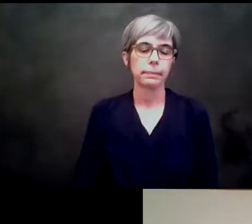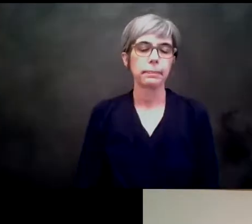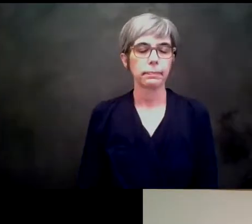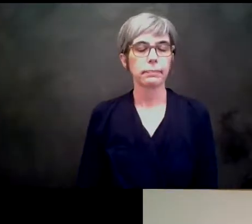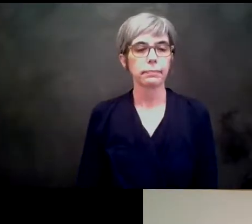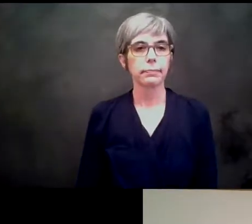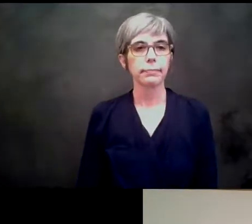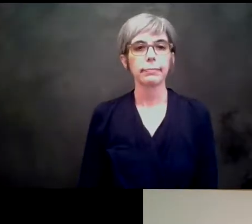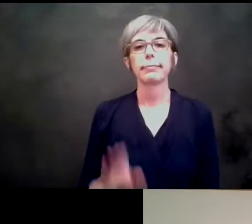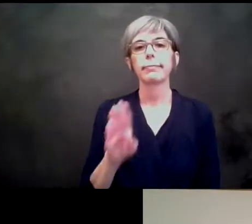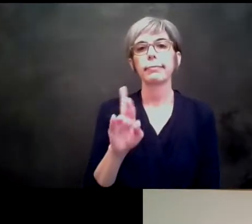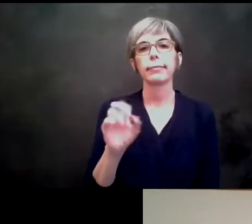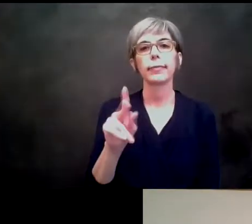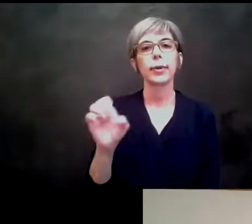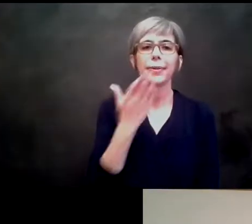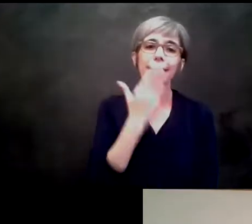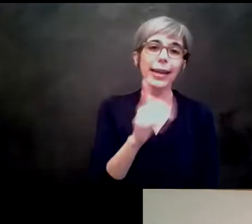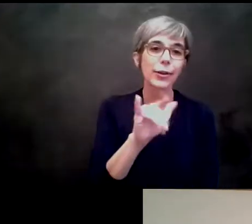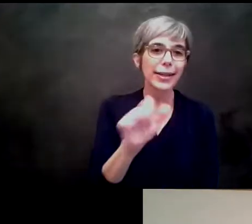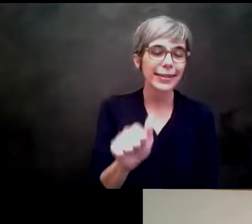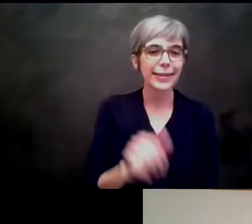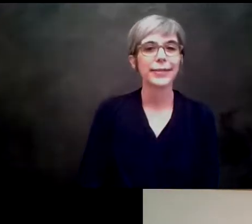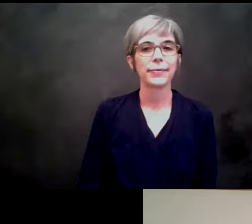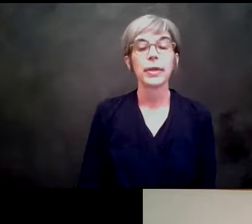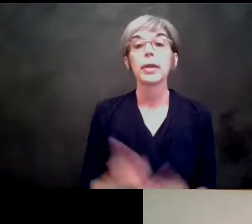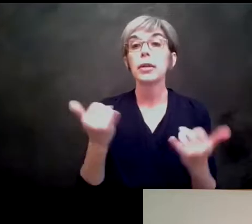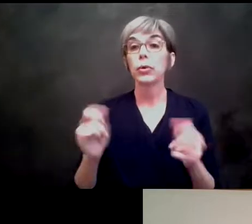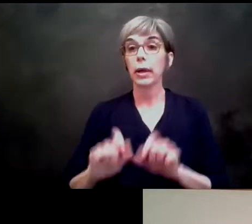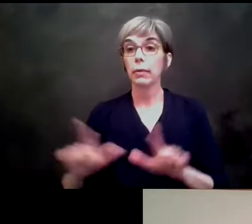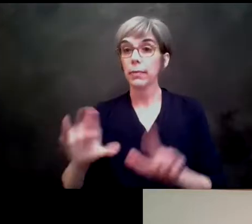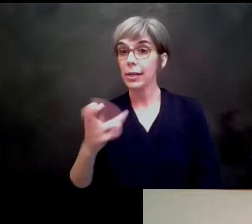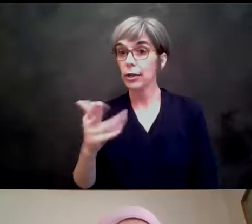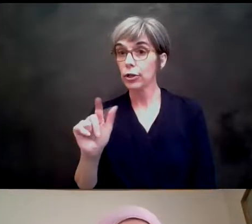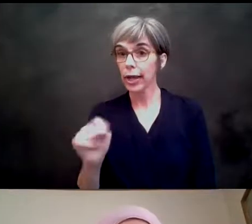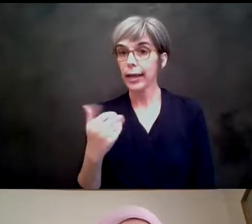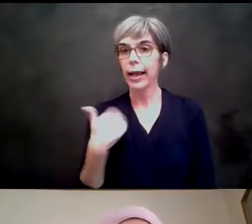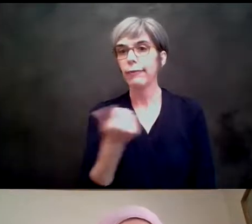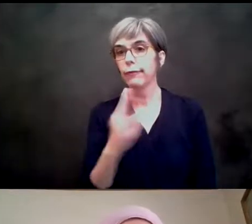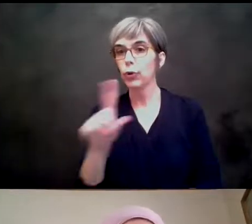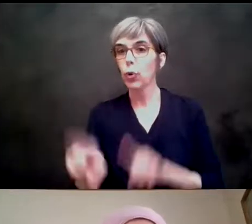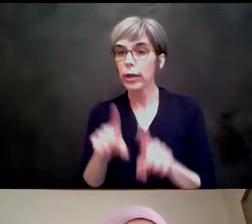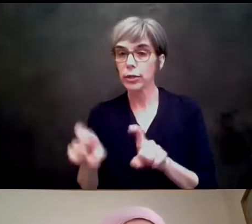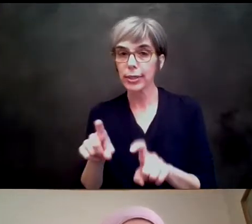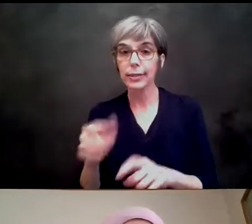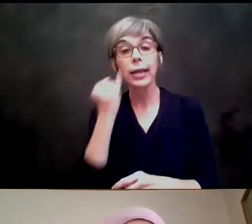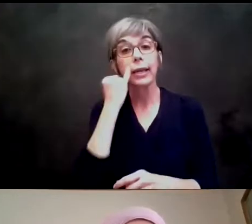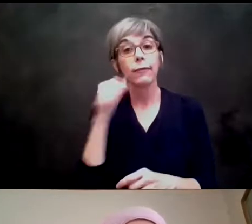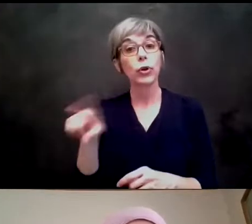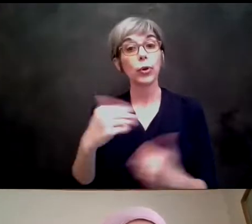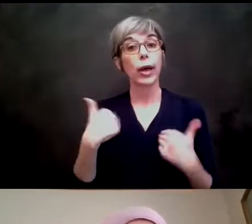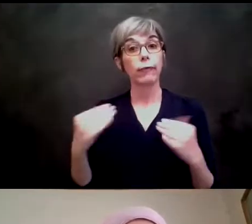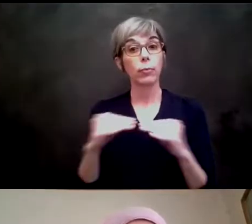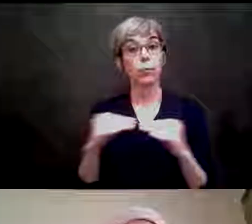Thank you very much, Lisa. We will now go to the chat. We've had a couple of questions. Please type any additional questions into the